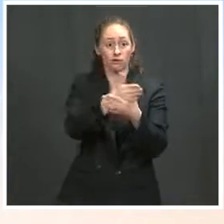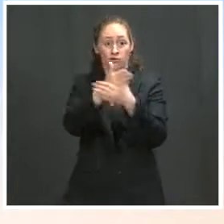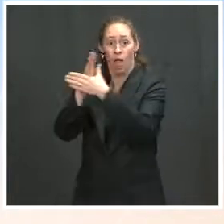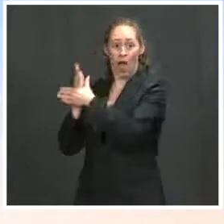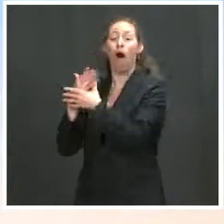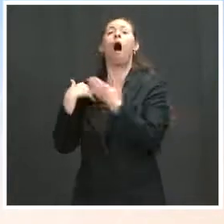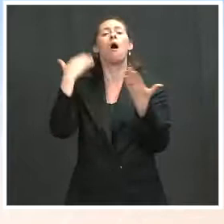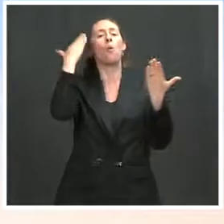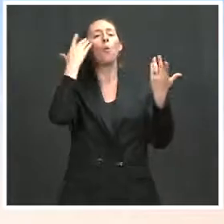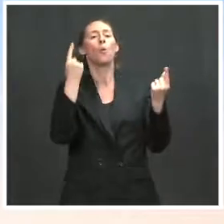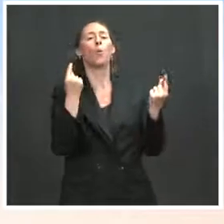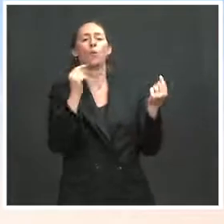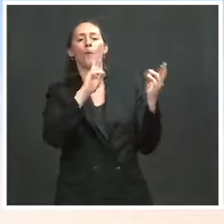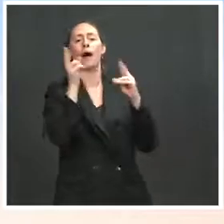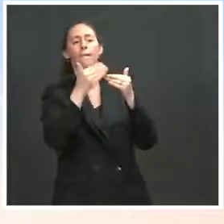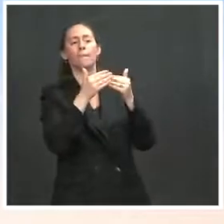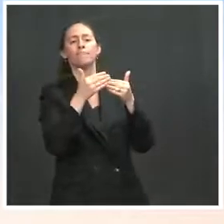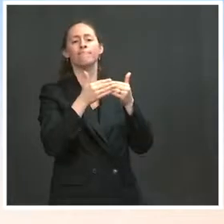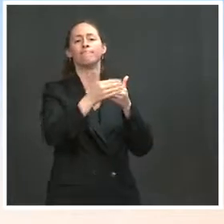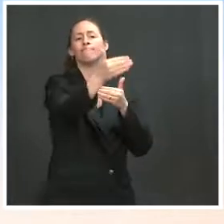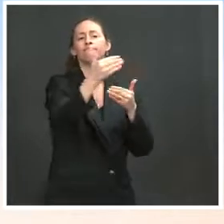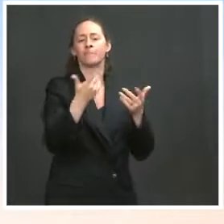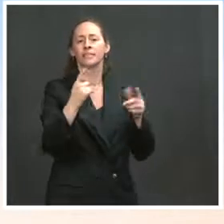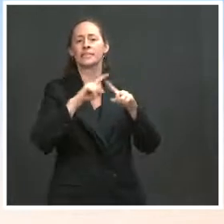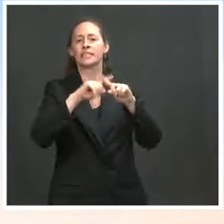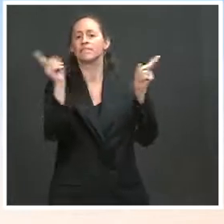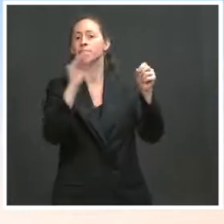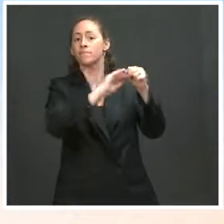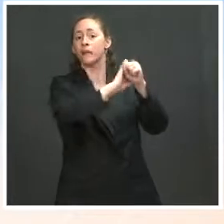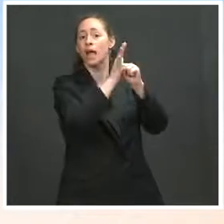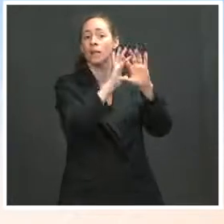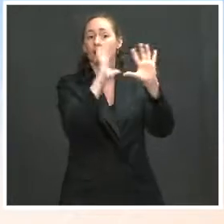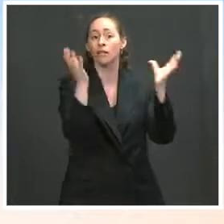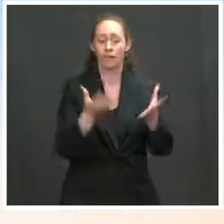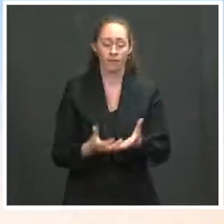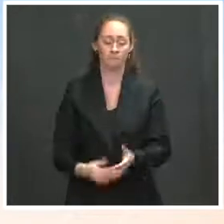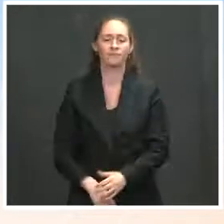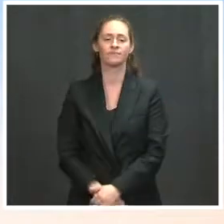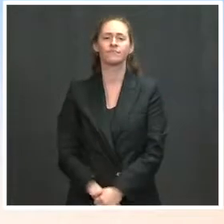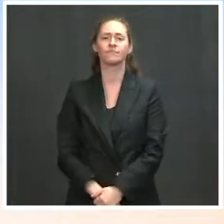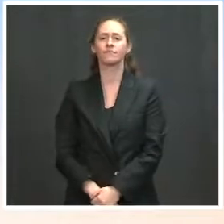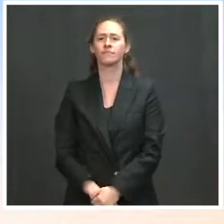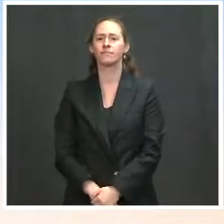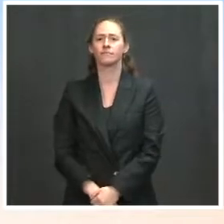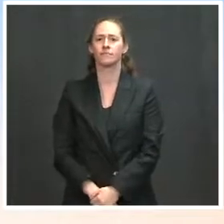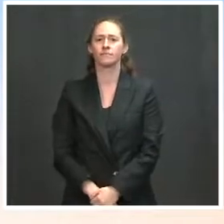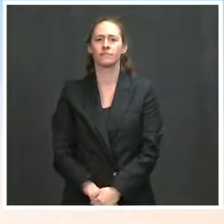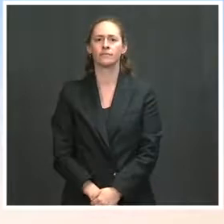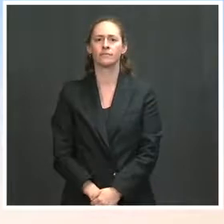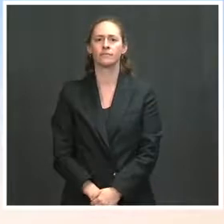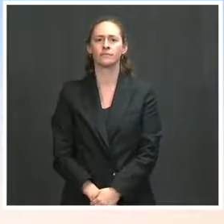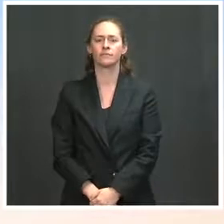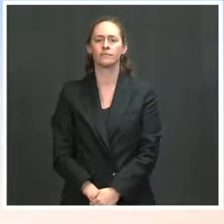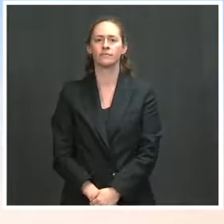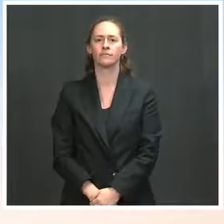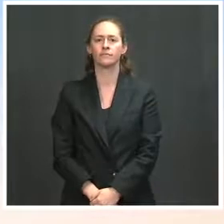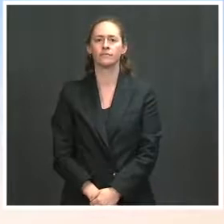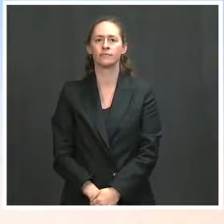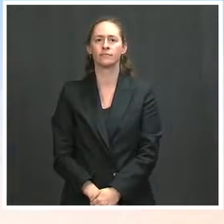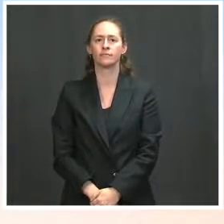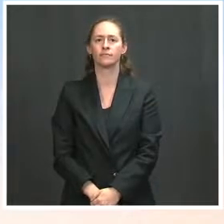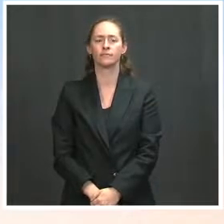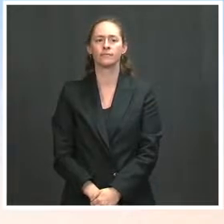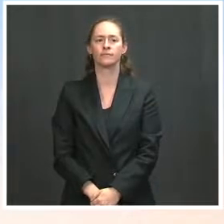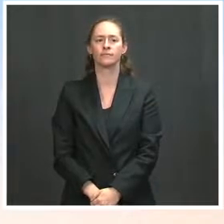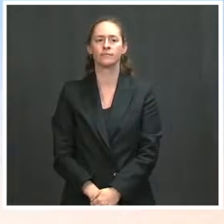With that, Zeke, will you take us away? Hey, Karine. First, on that last bit about the calls for China to cooperate